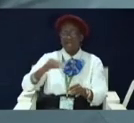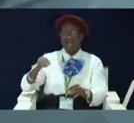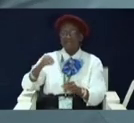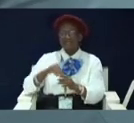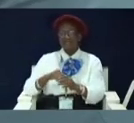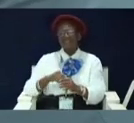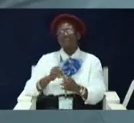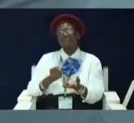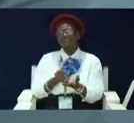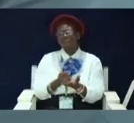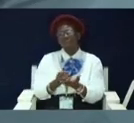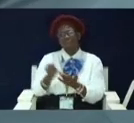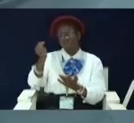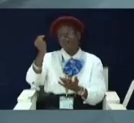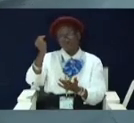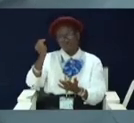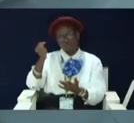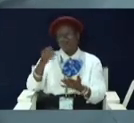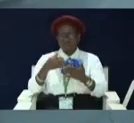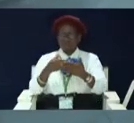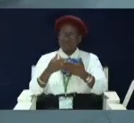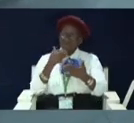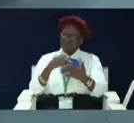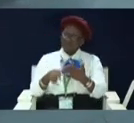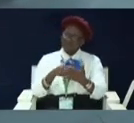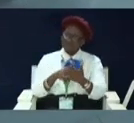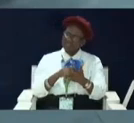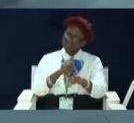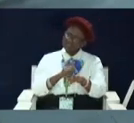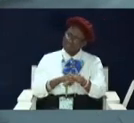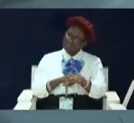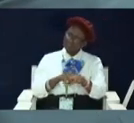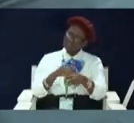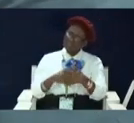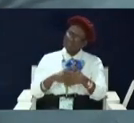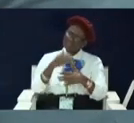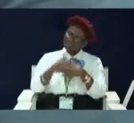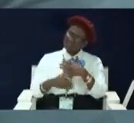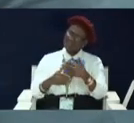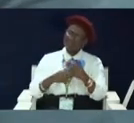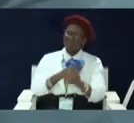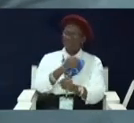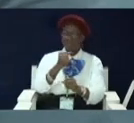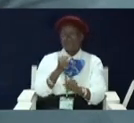truth, before this time next year,